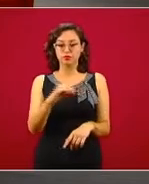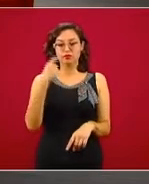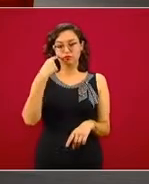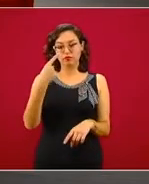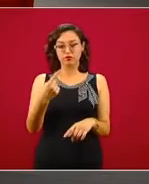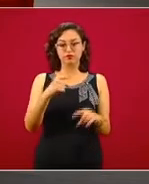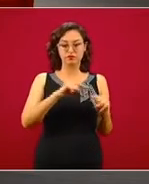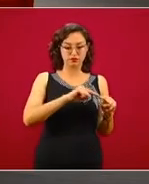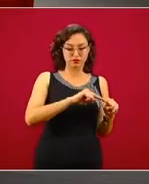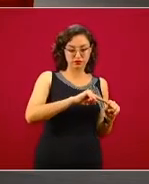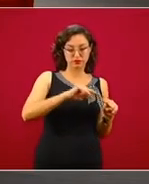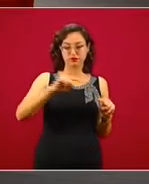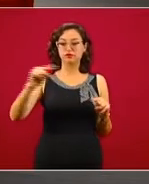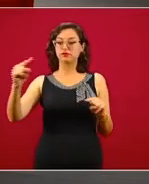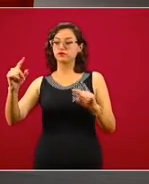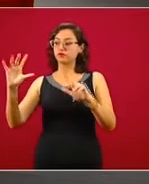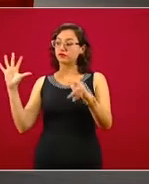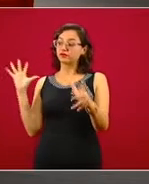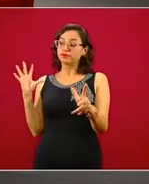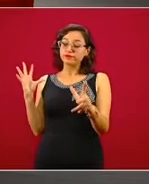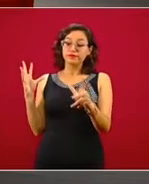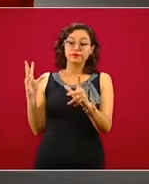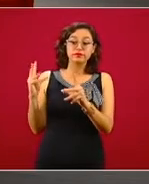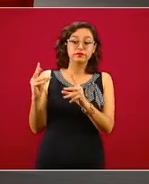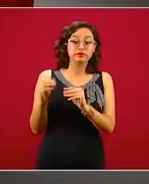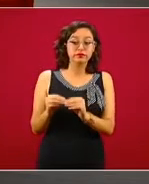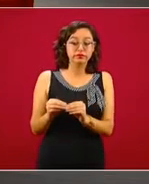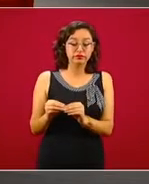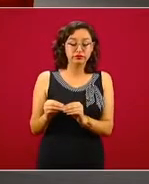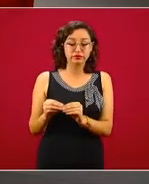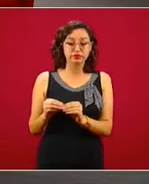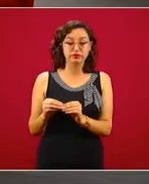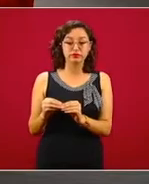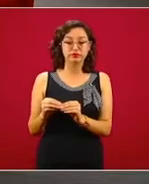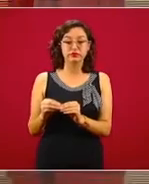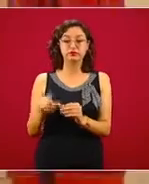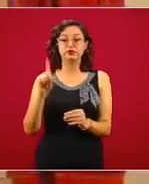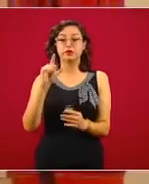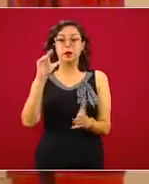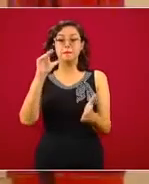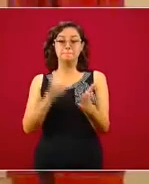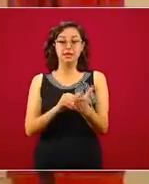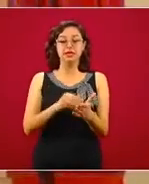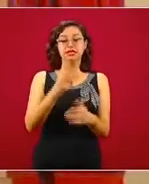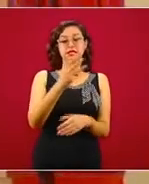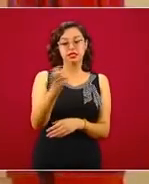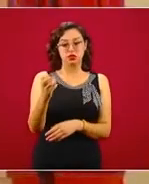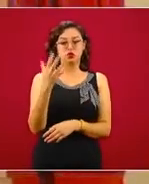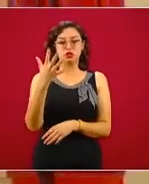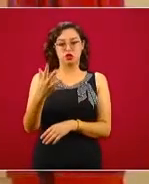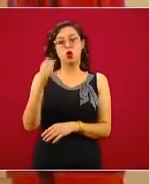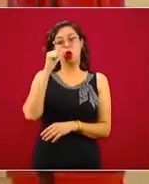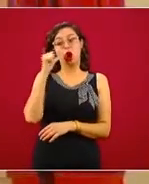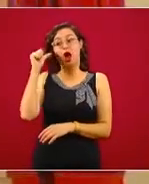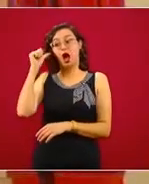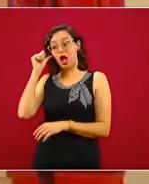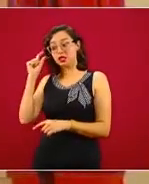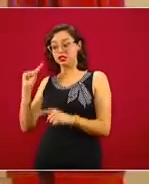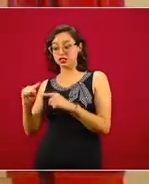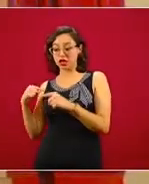Here we have the general pandemic curve, which is the cumulative burden of disease in our country.